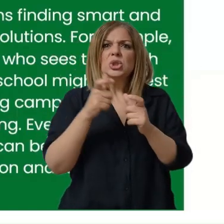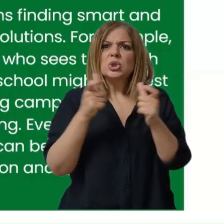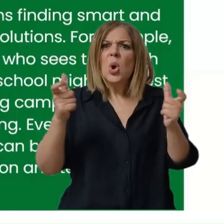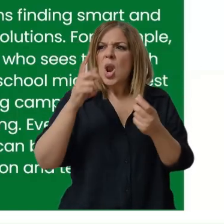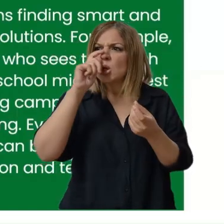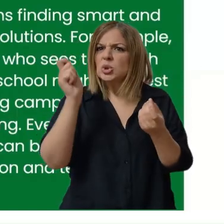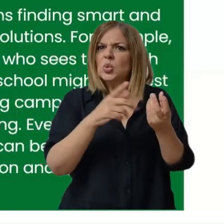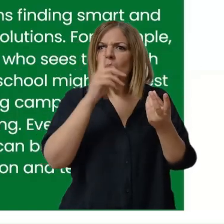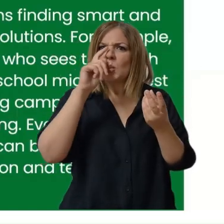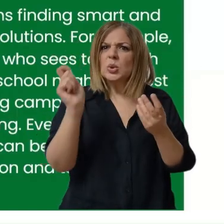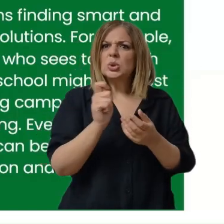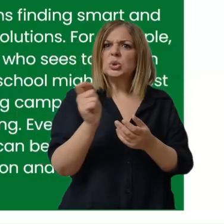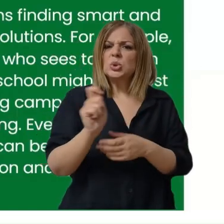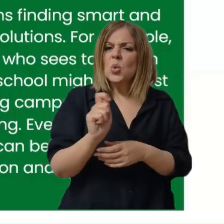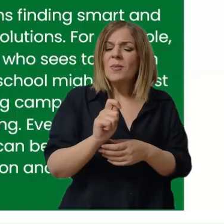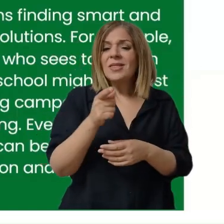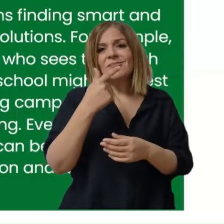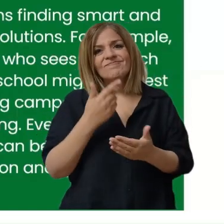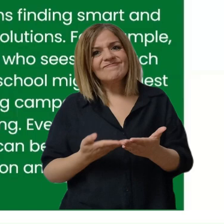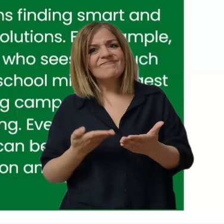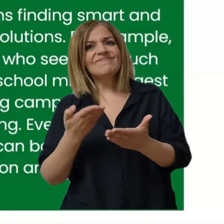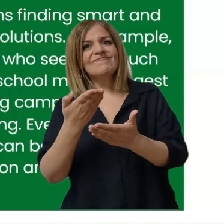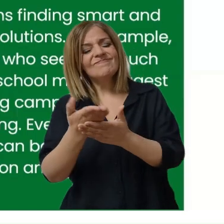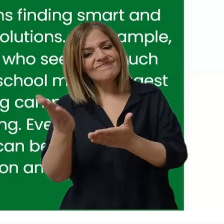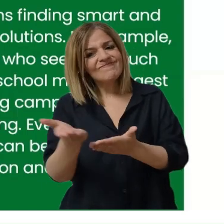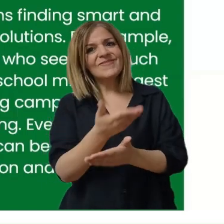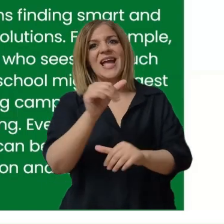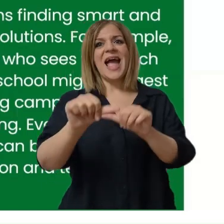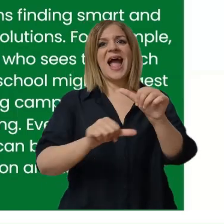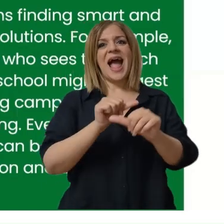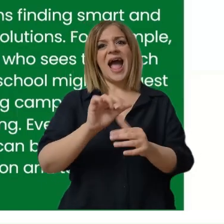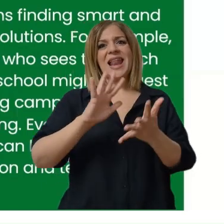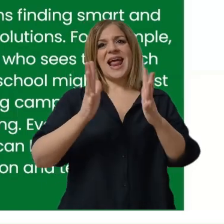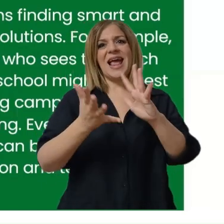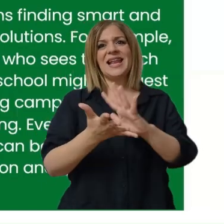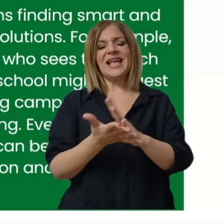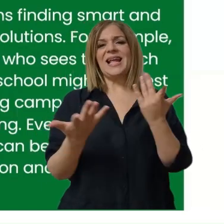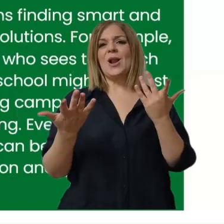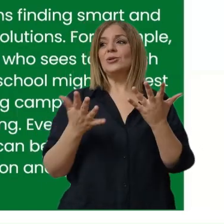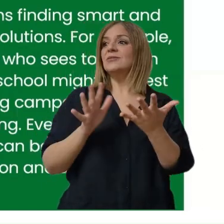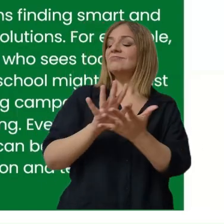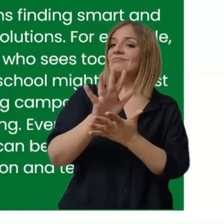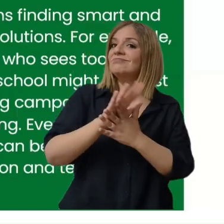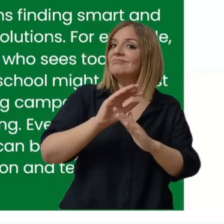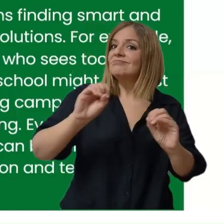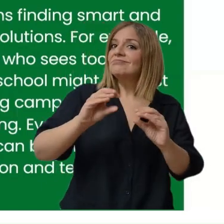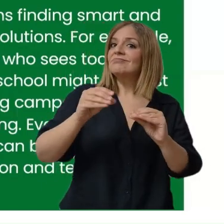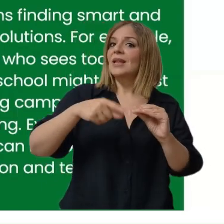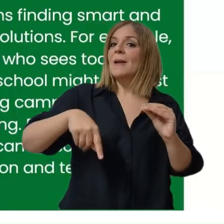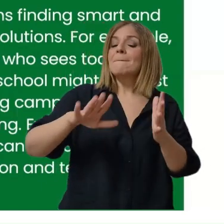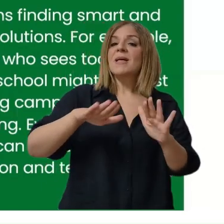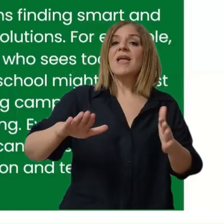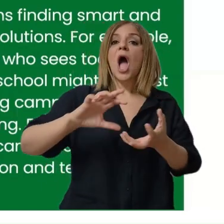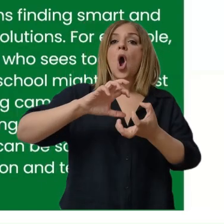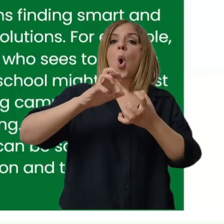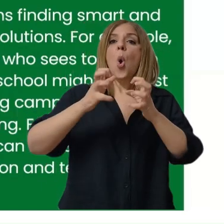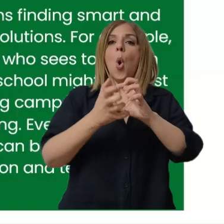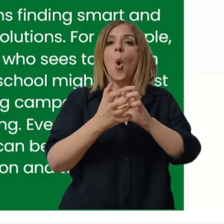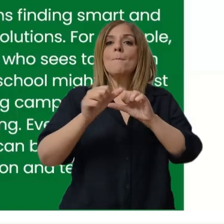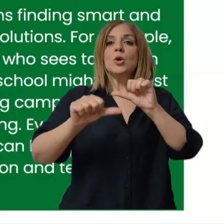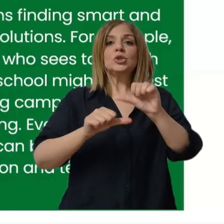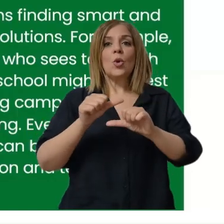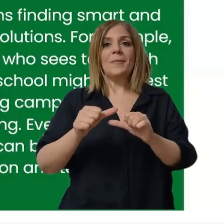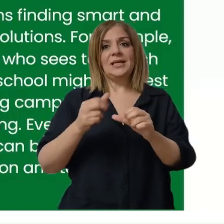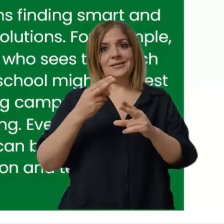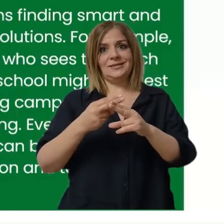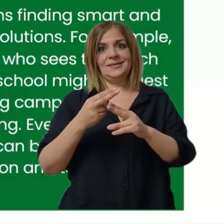school, it might suggest for a recycling campaign or for a composting station in their